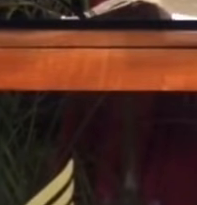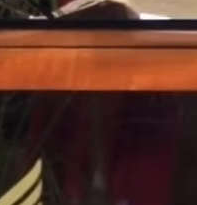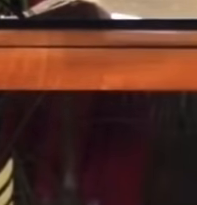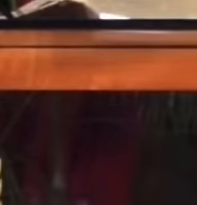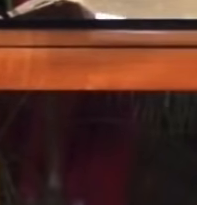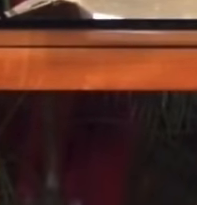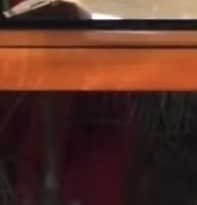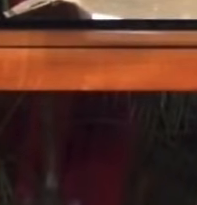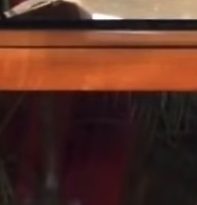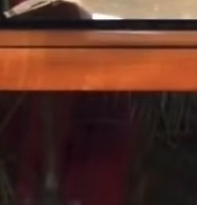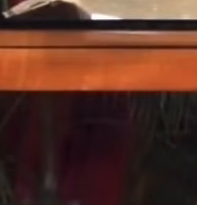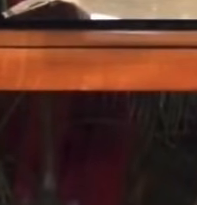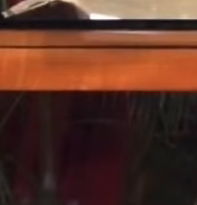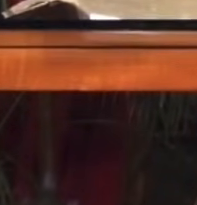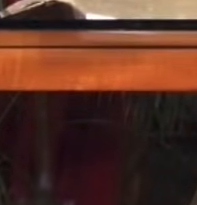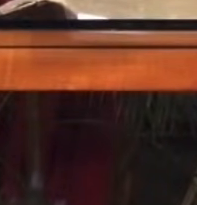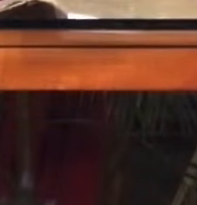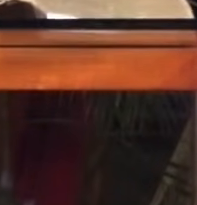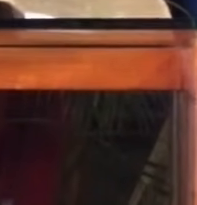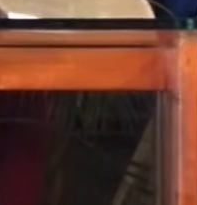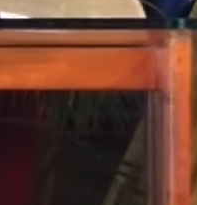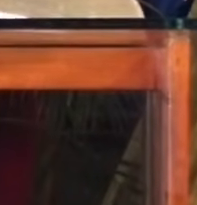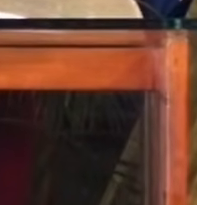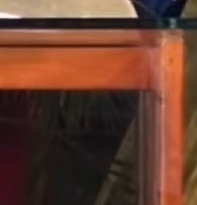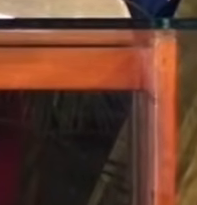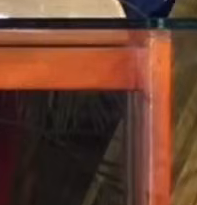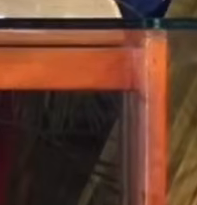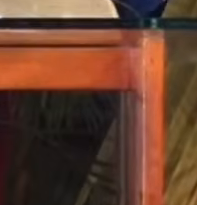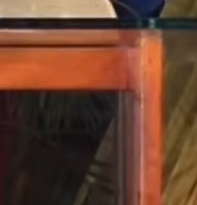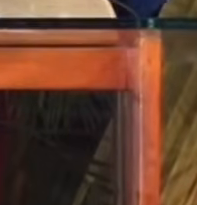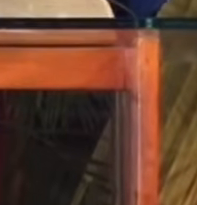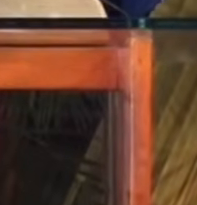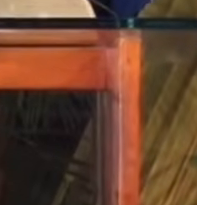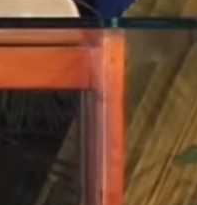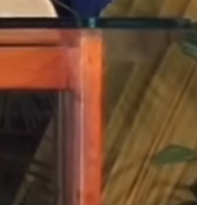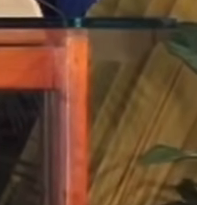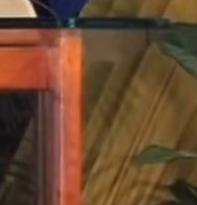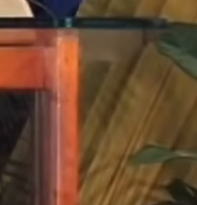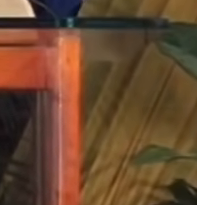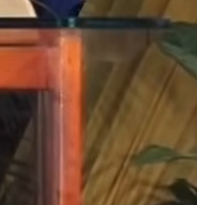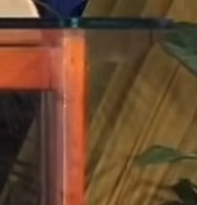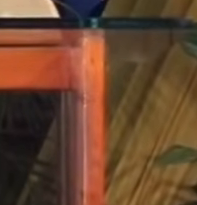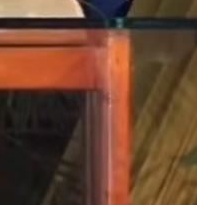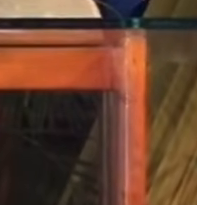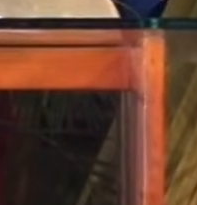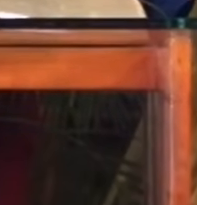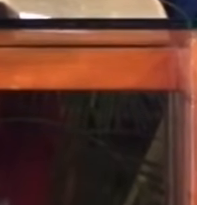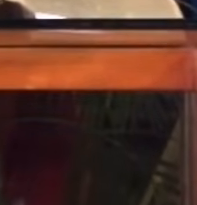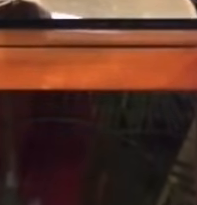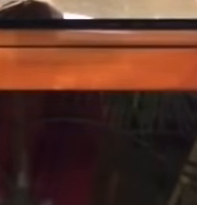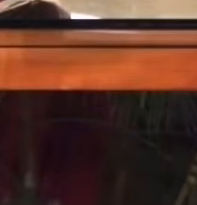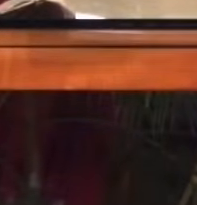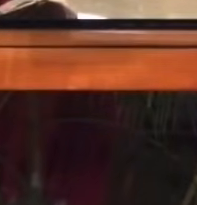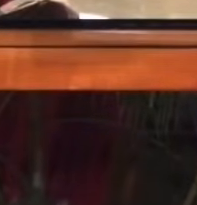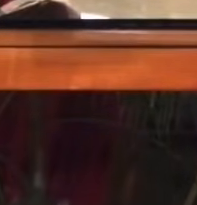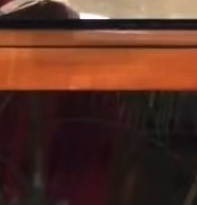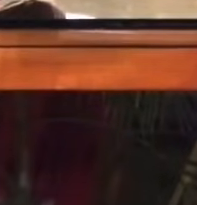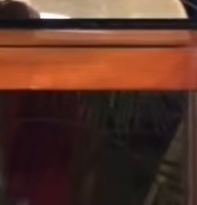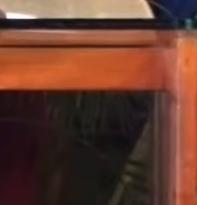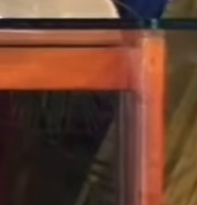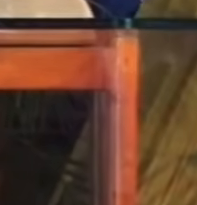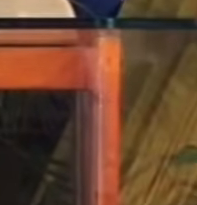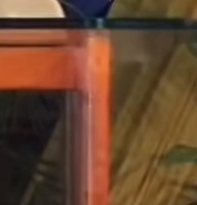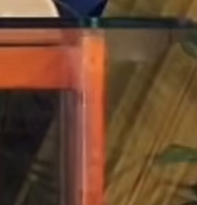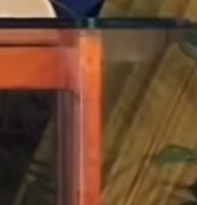property, would set a seal upon their property, even upon their slaves and